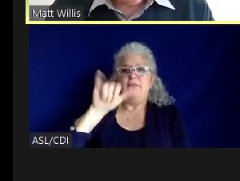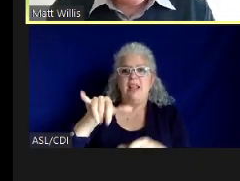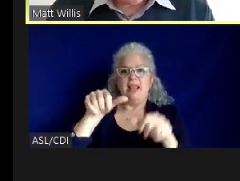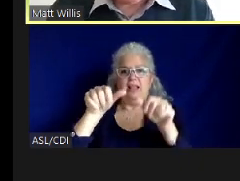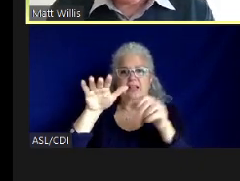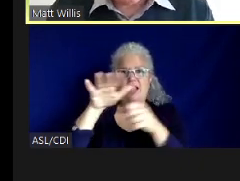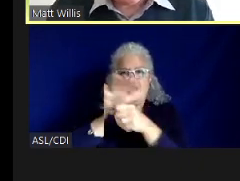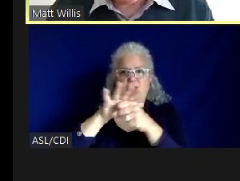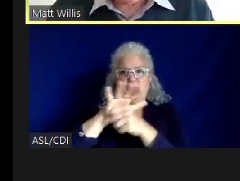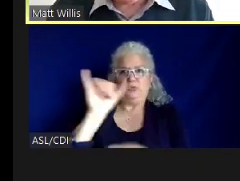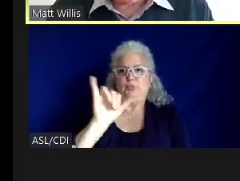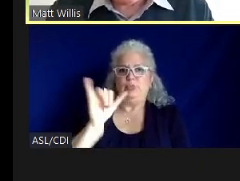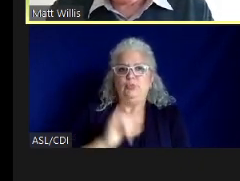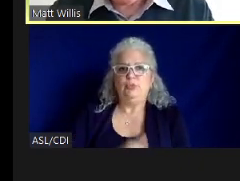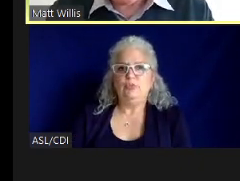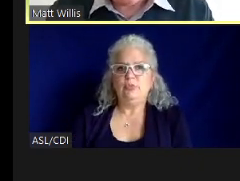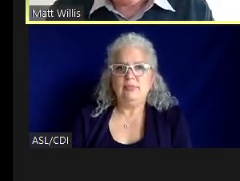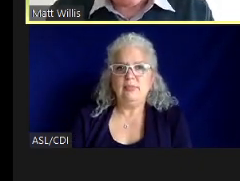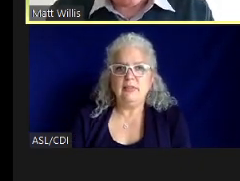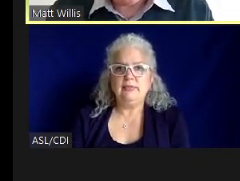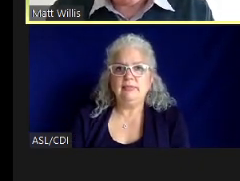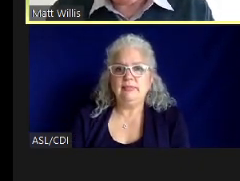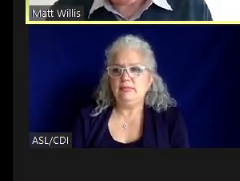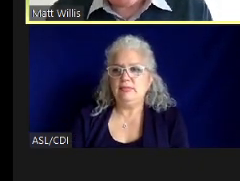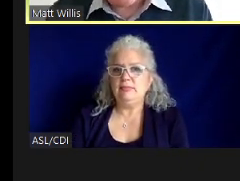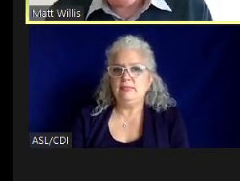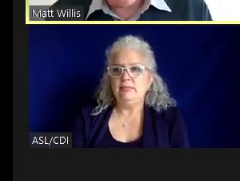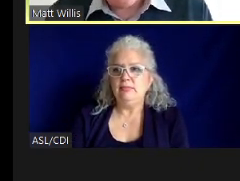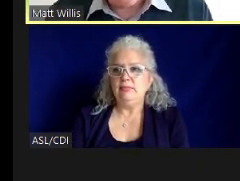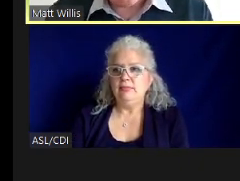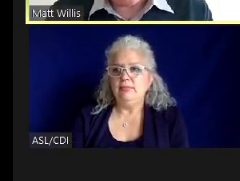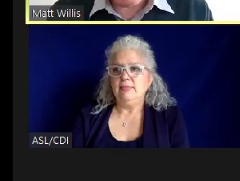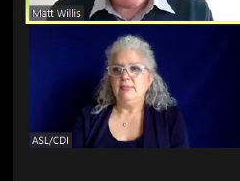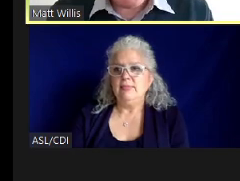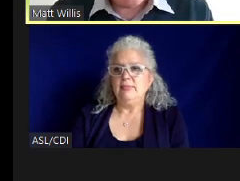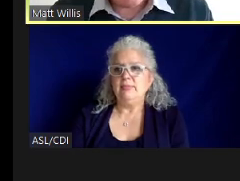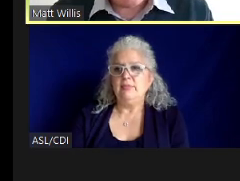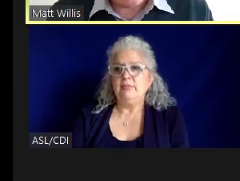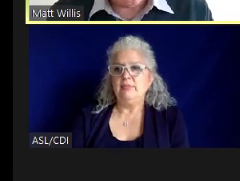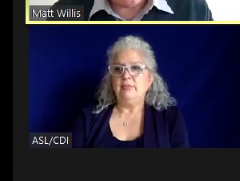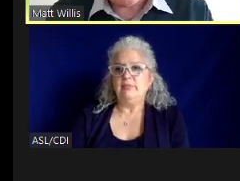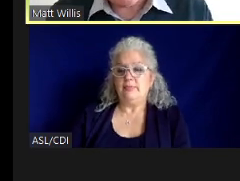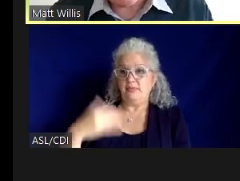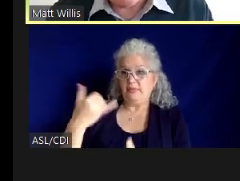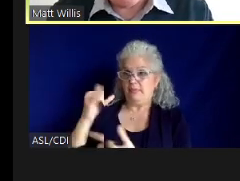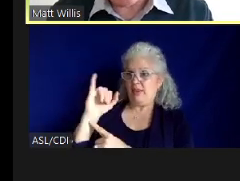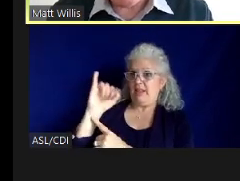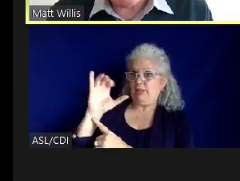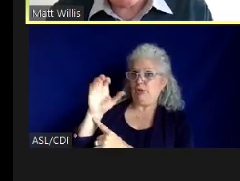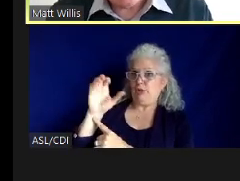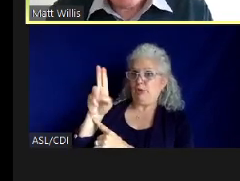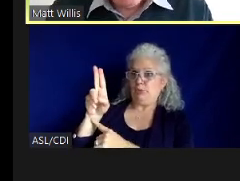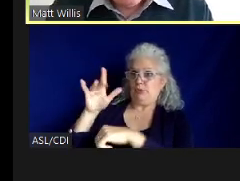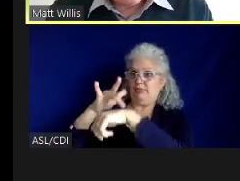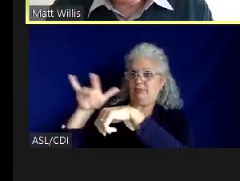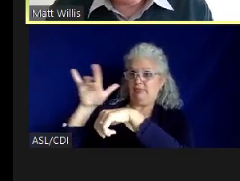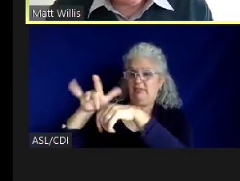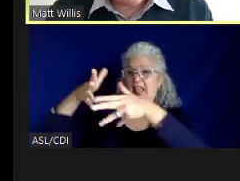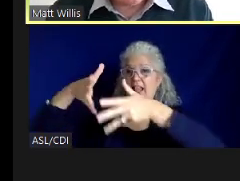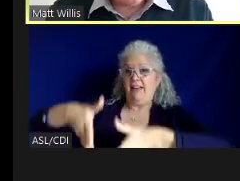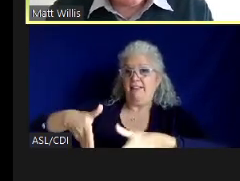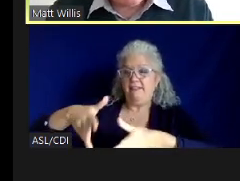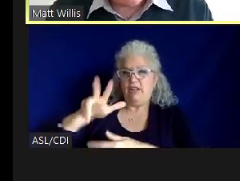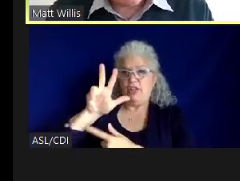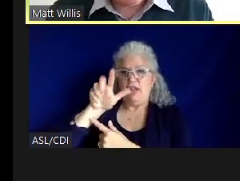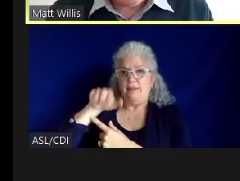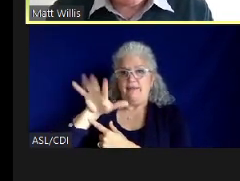Bay Area ICU capacity, incidentally, is 3.5% today, which is the lowest it has been. That